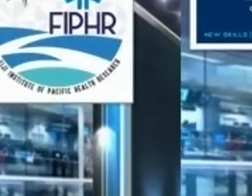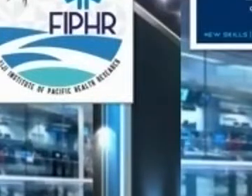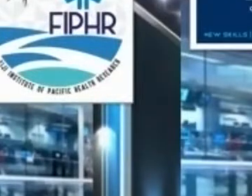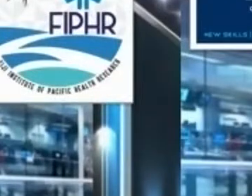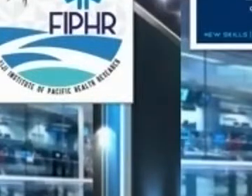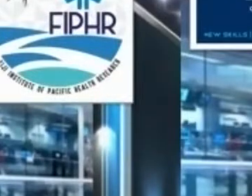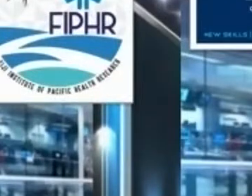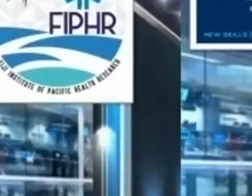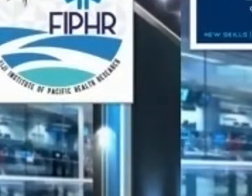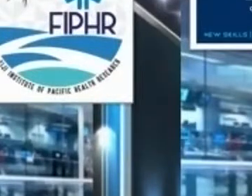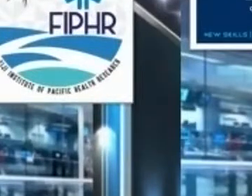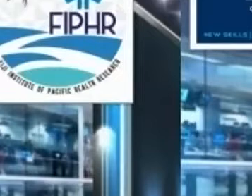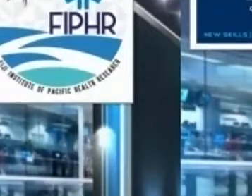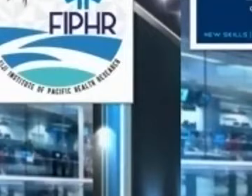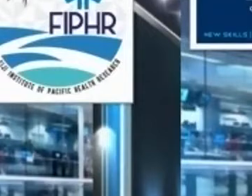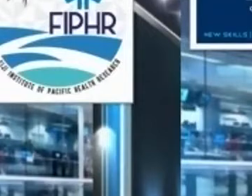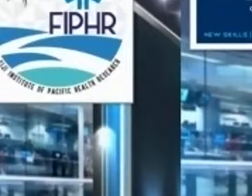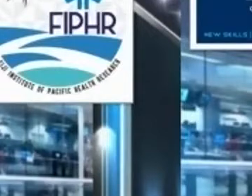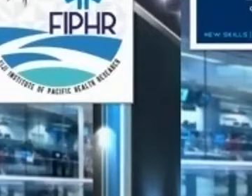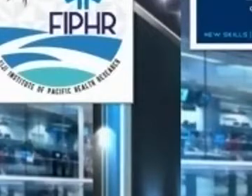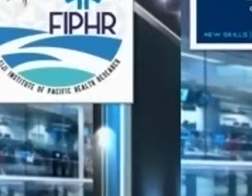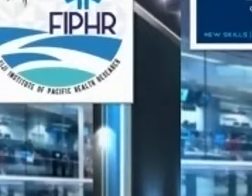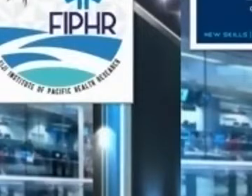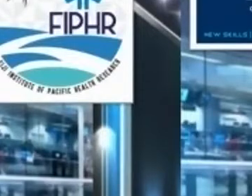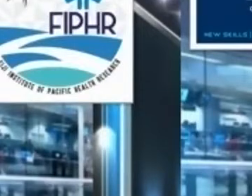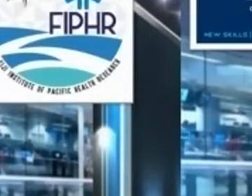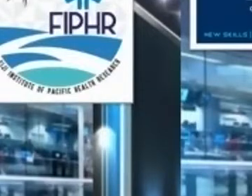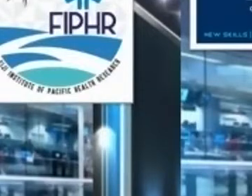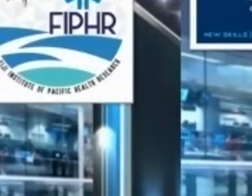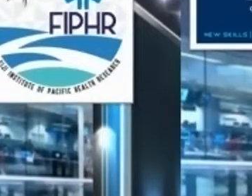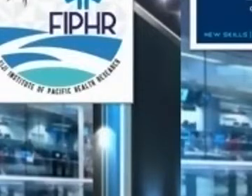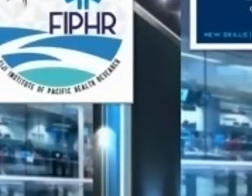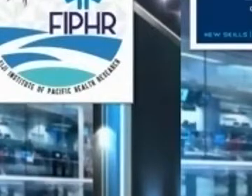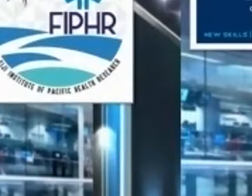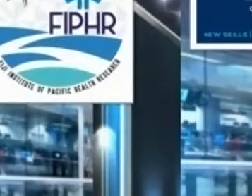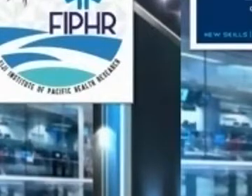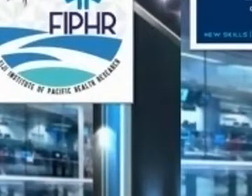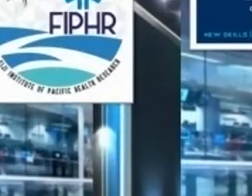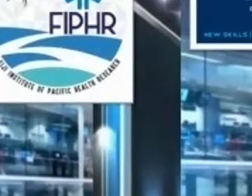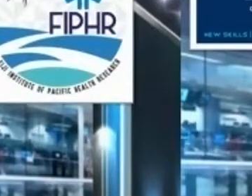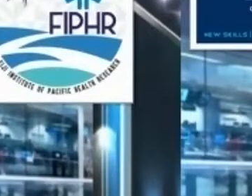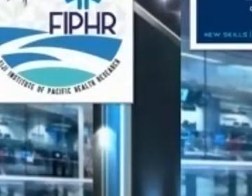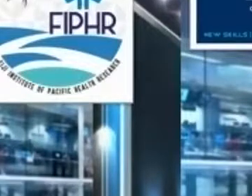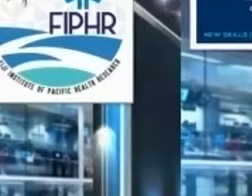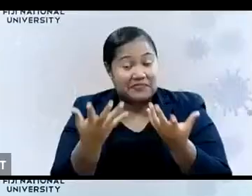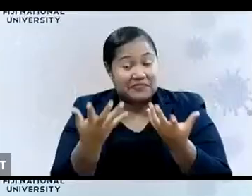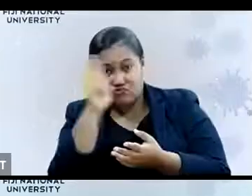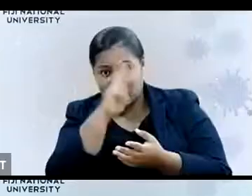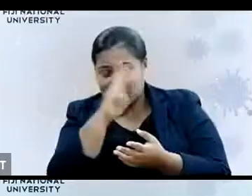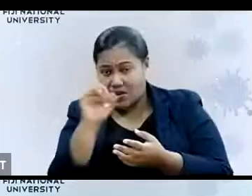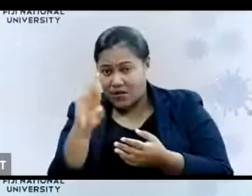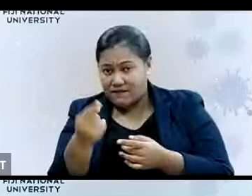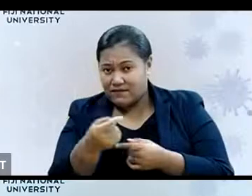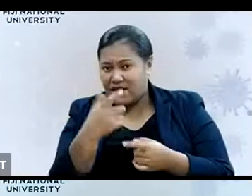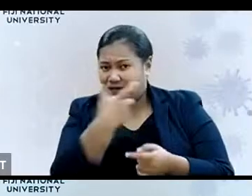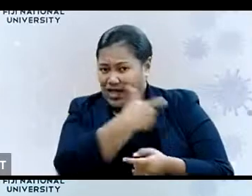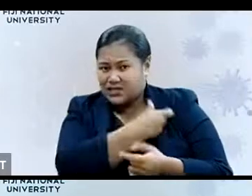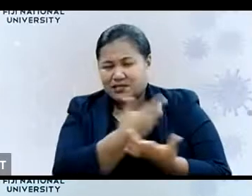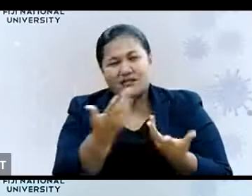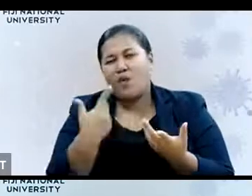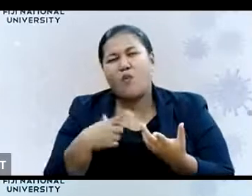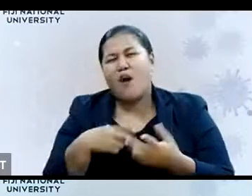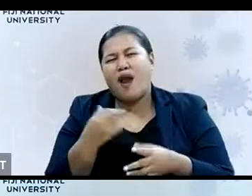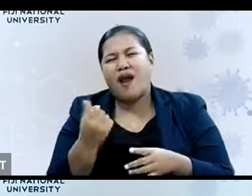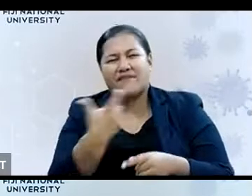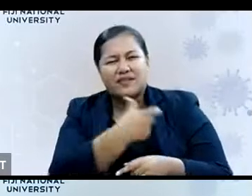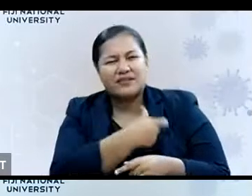you could explain the benefits versus the risks of vaccination. You know, why is vaccination